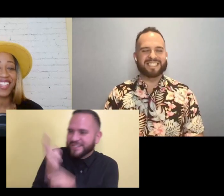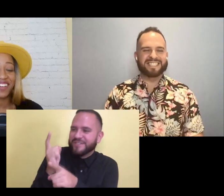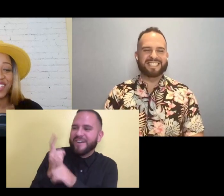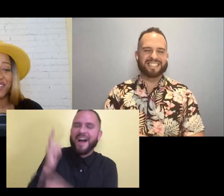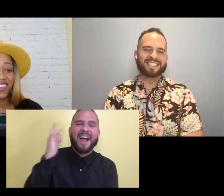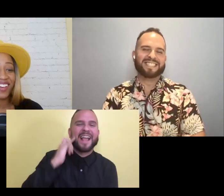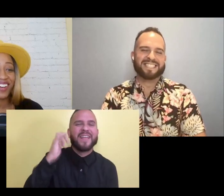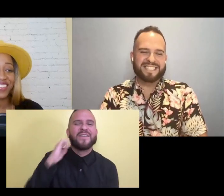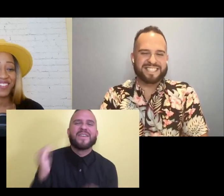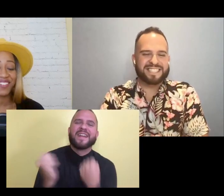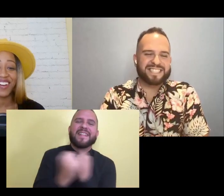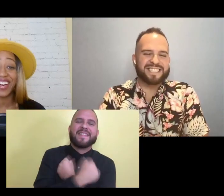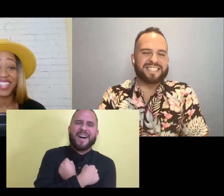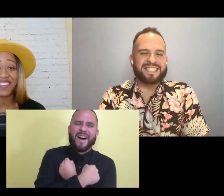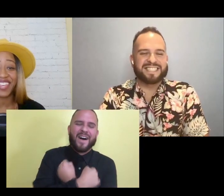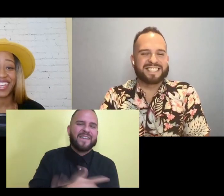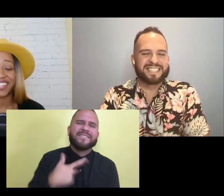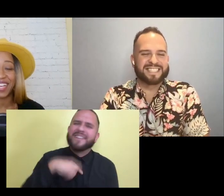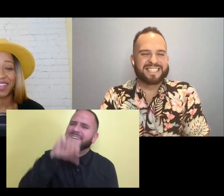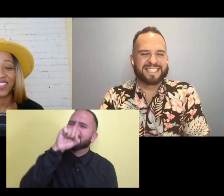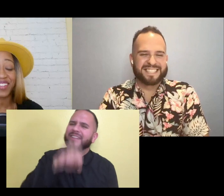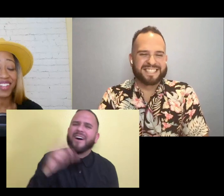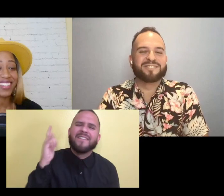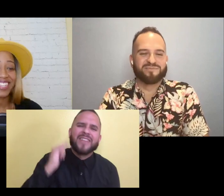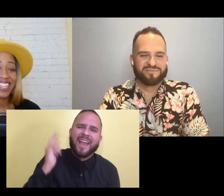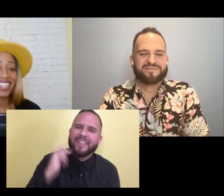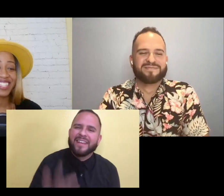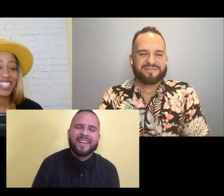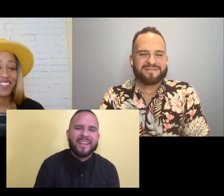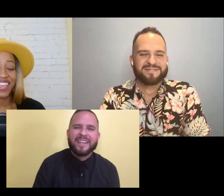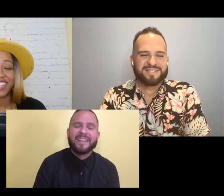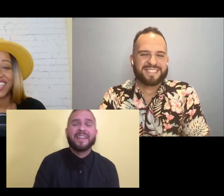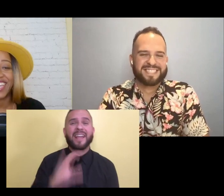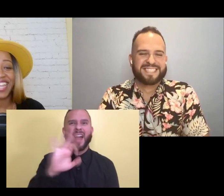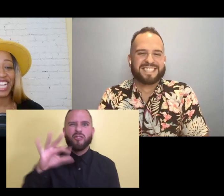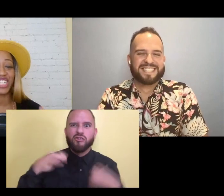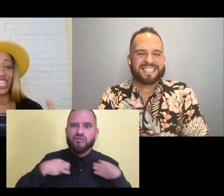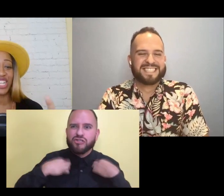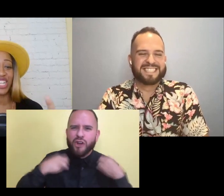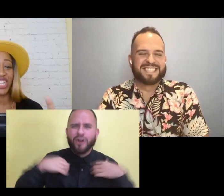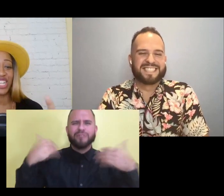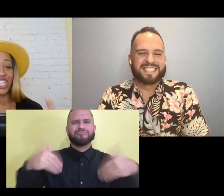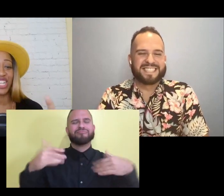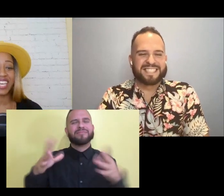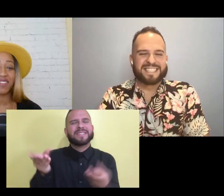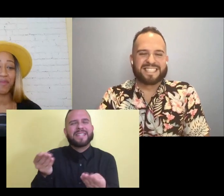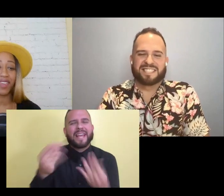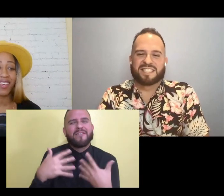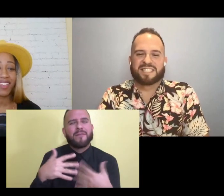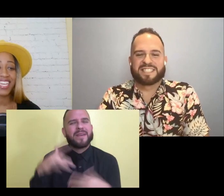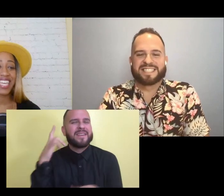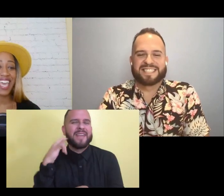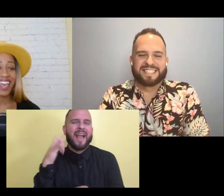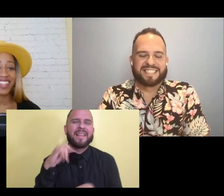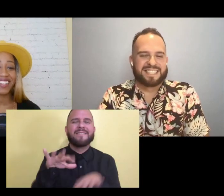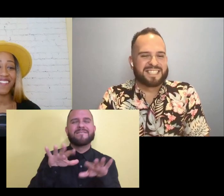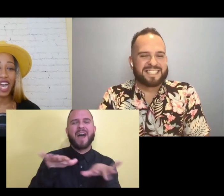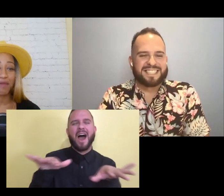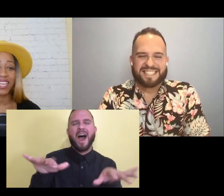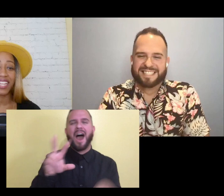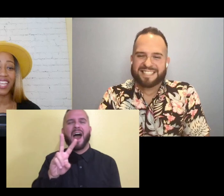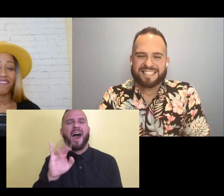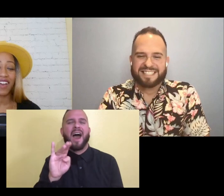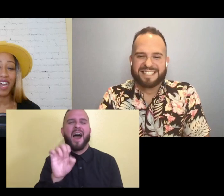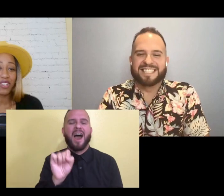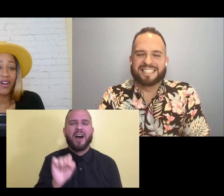California love. There we go. I love Cali. I just love Cali. And that shirt that you have is giving me Cali